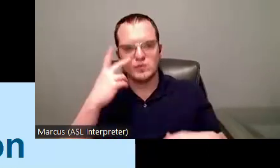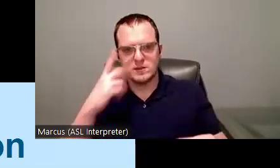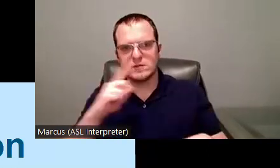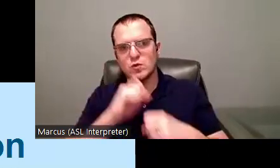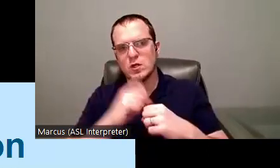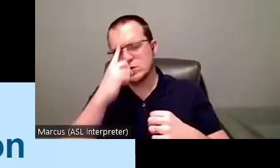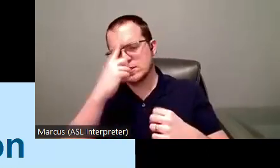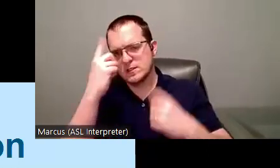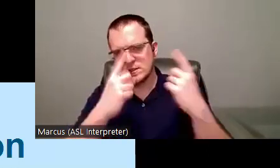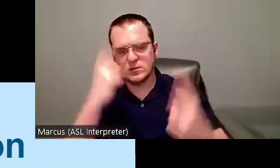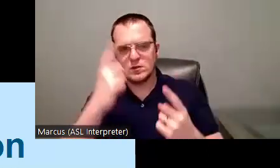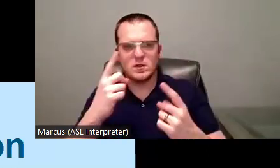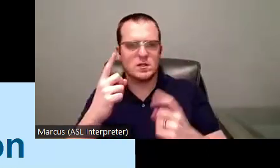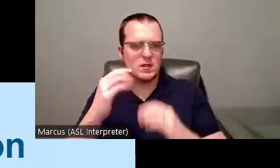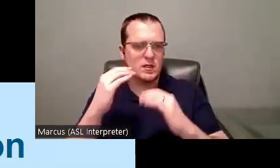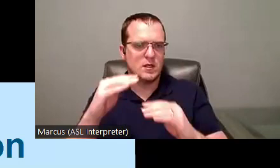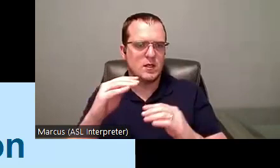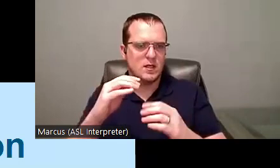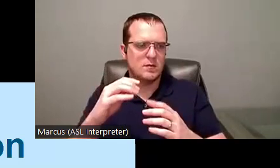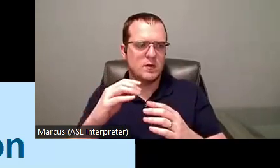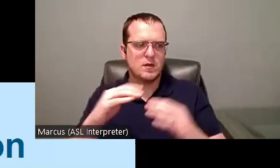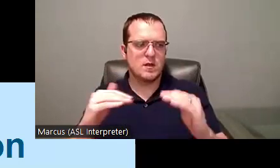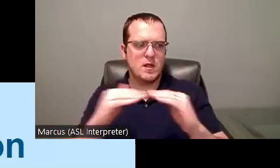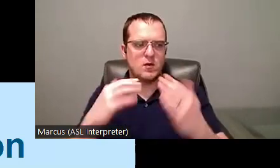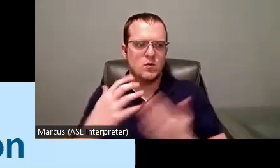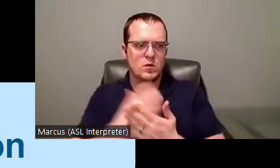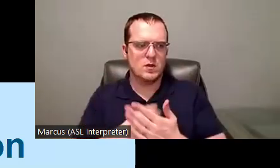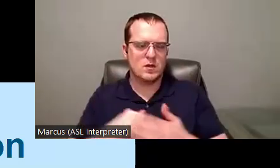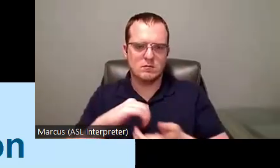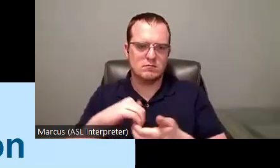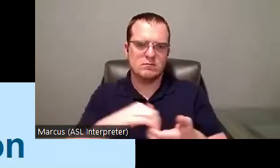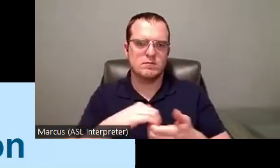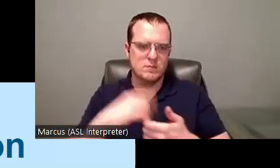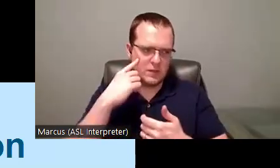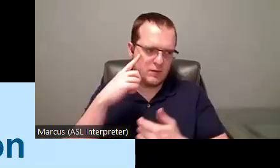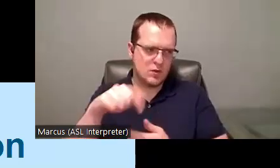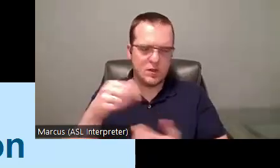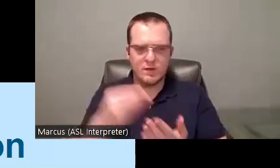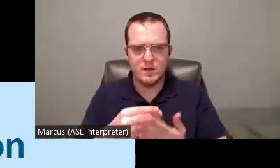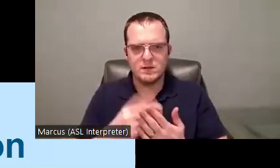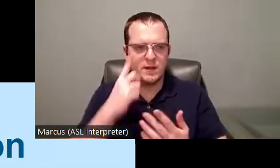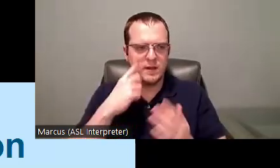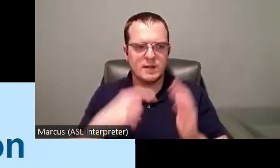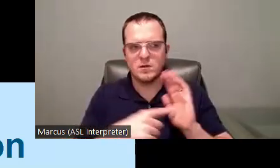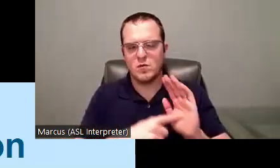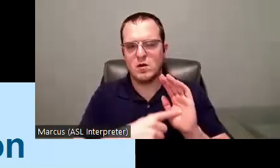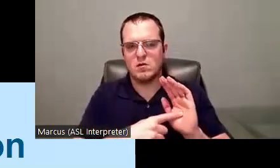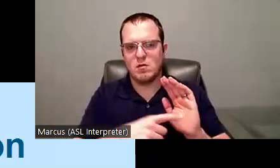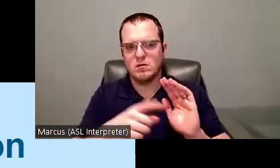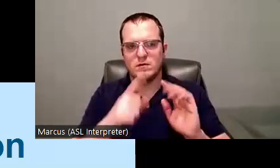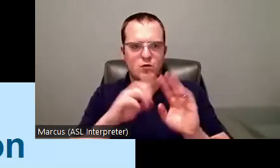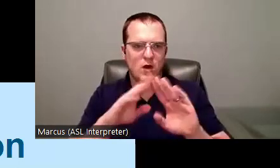considering limited equity cooperatives as a viable use for these funds. I think that's a model of housing that has a lot